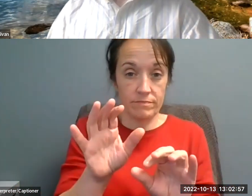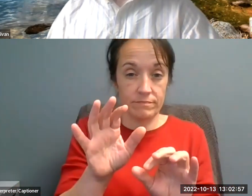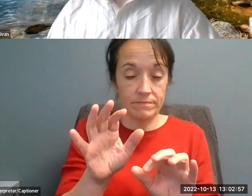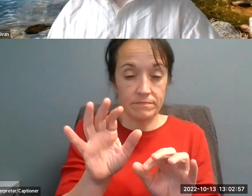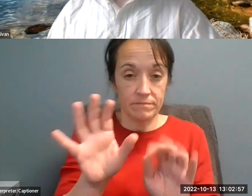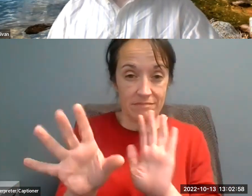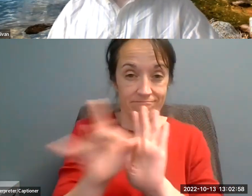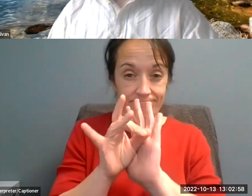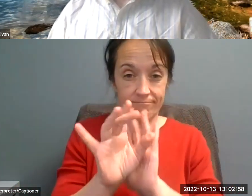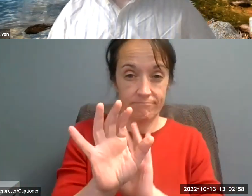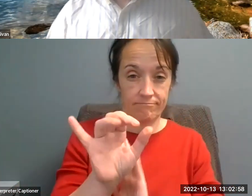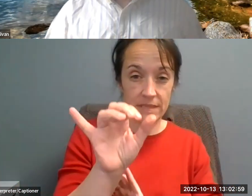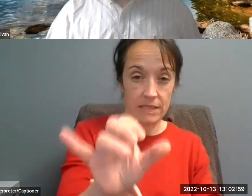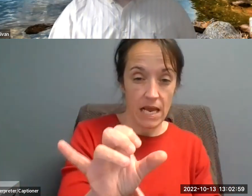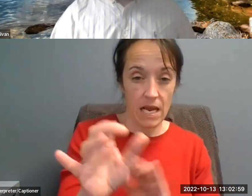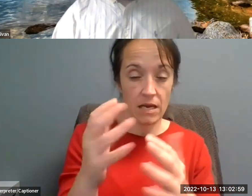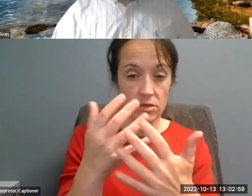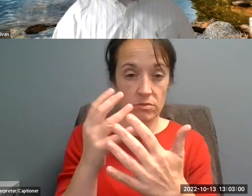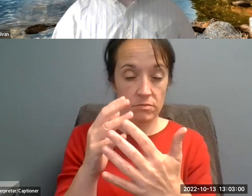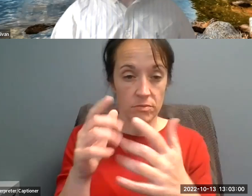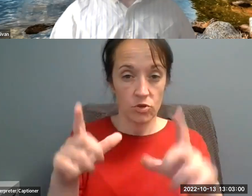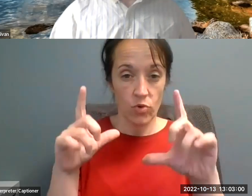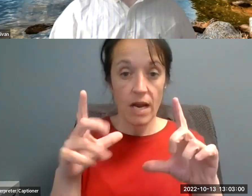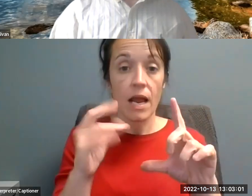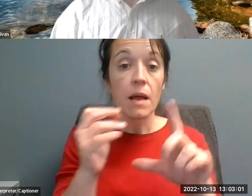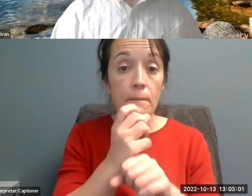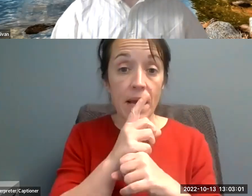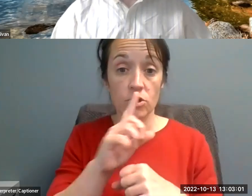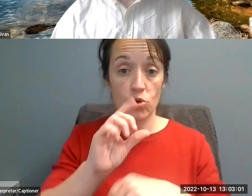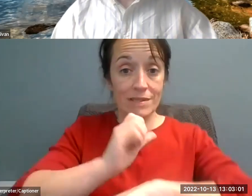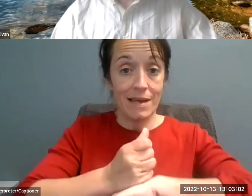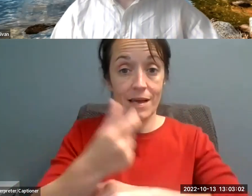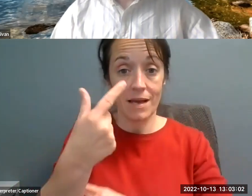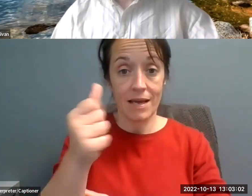your settings that you are on gallery view.